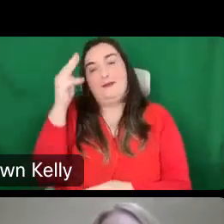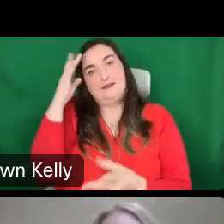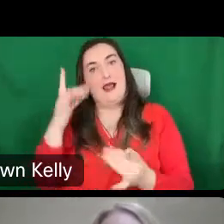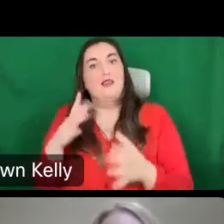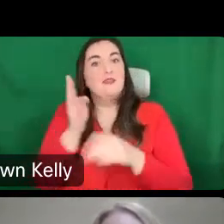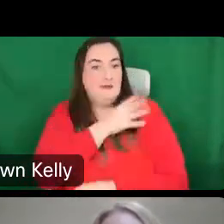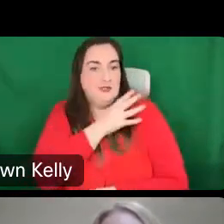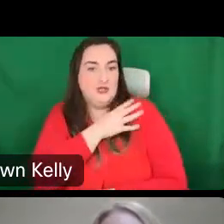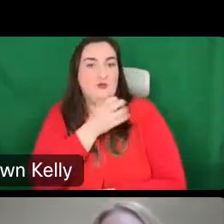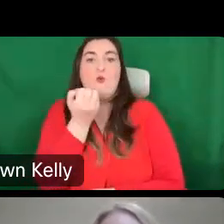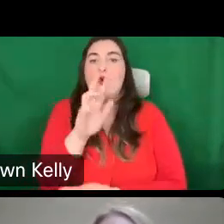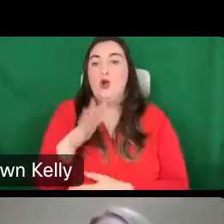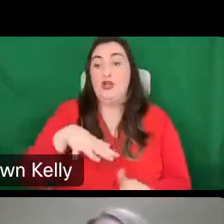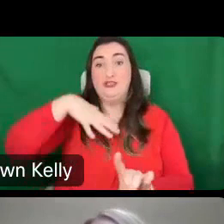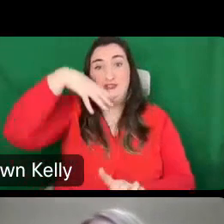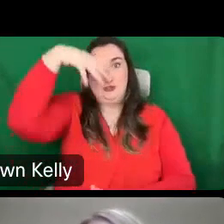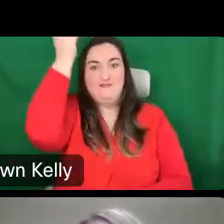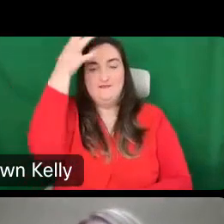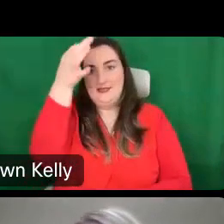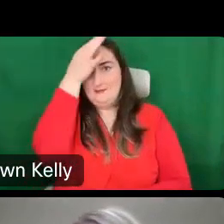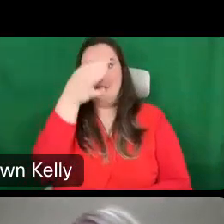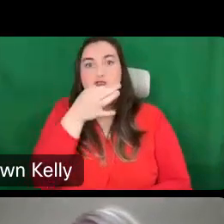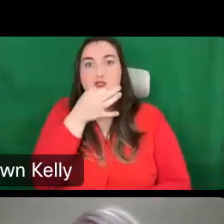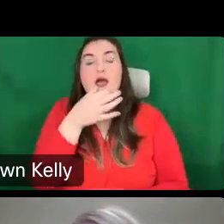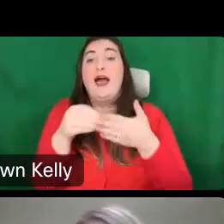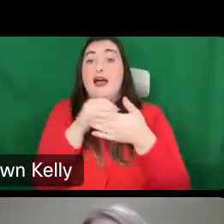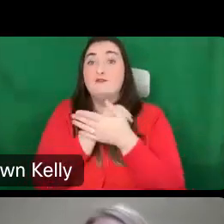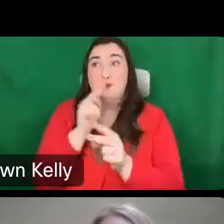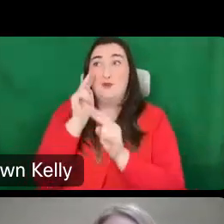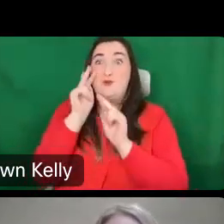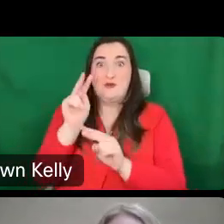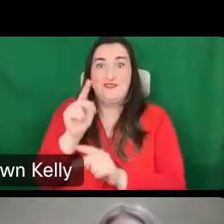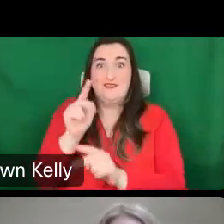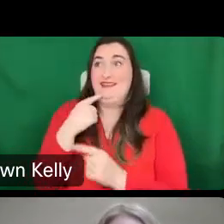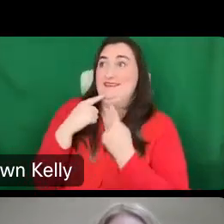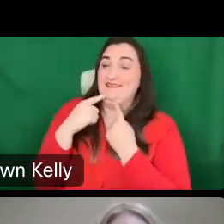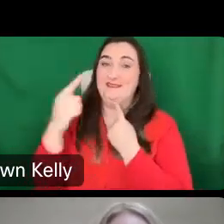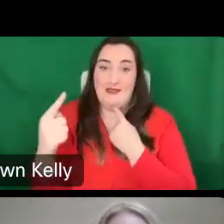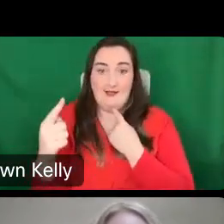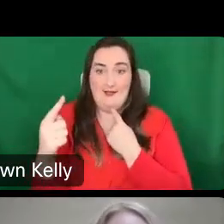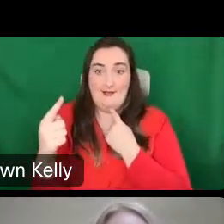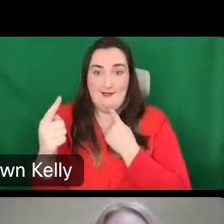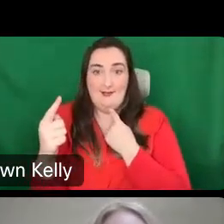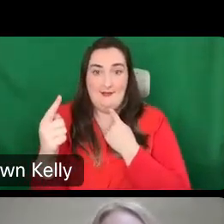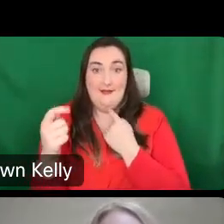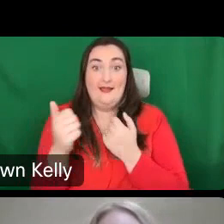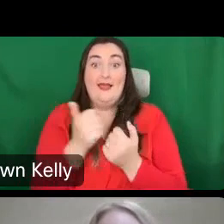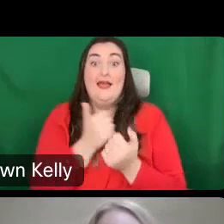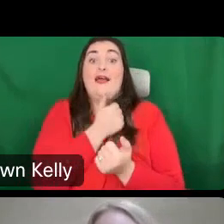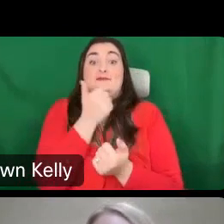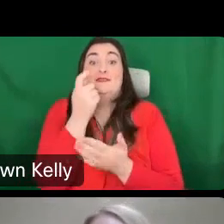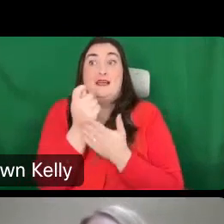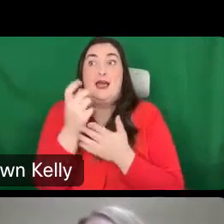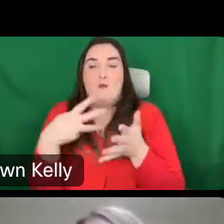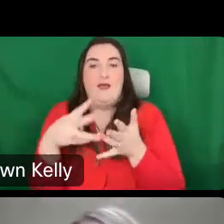the Chief Inspector. And we need to make that notification, hence the coined notifiable